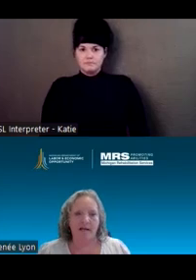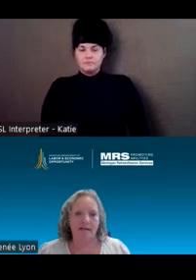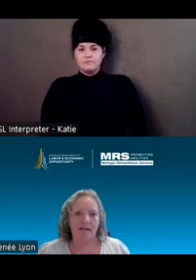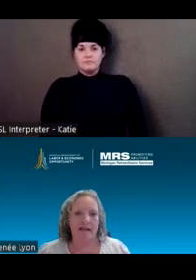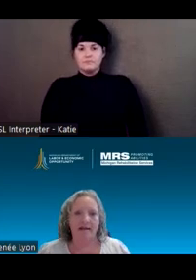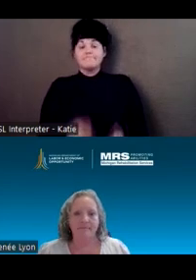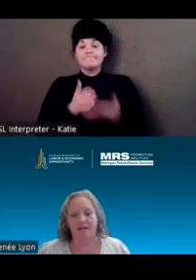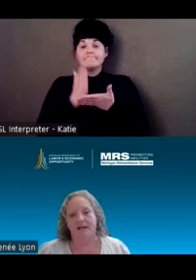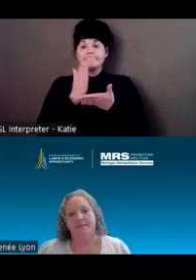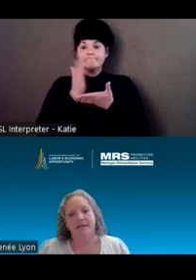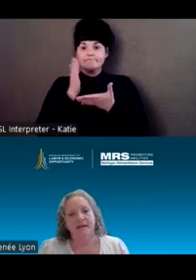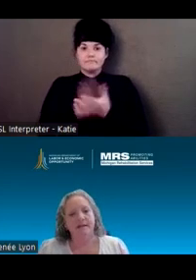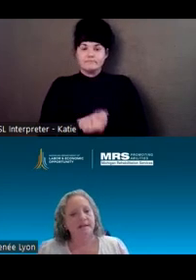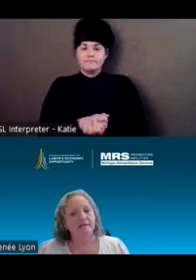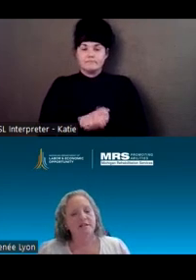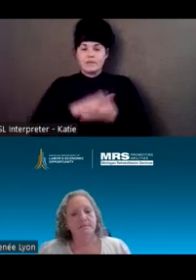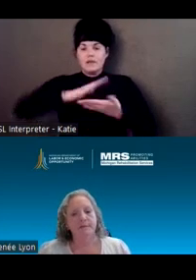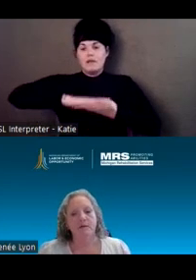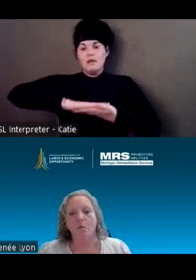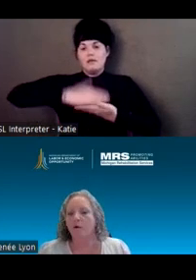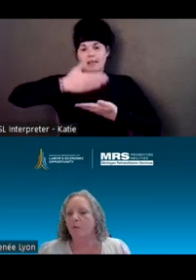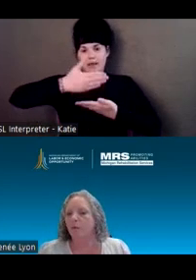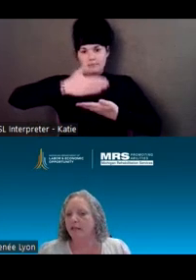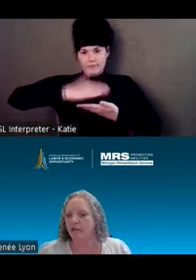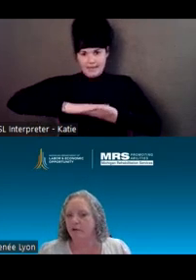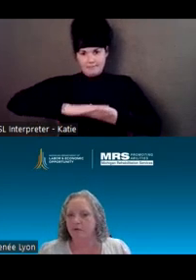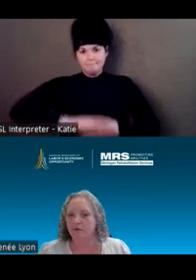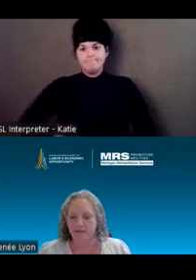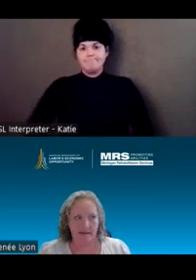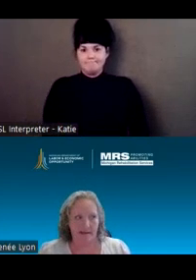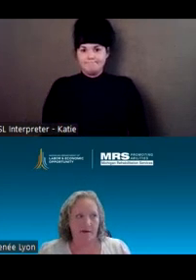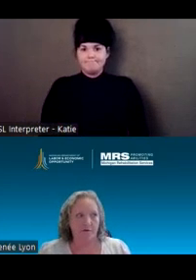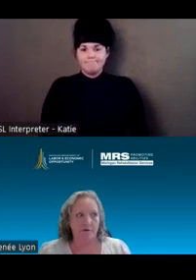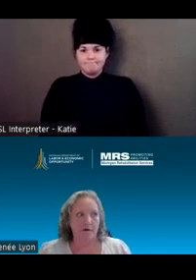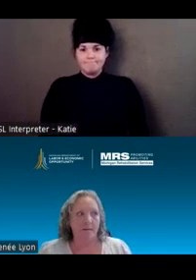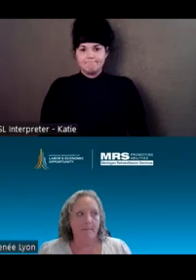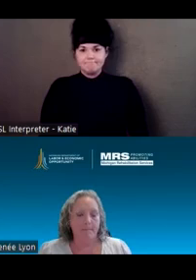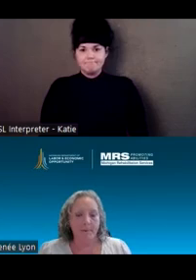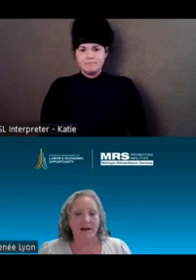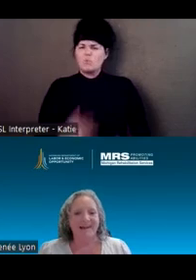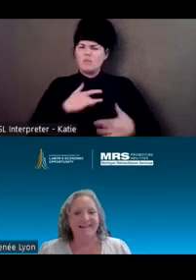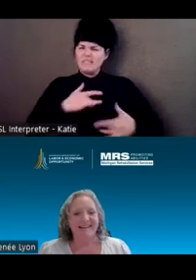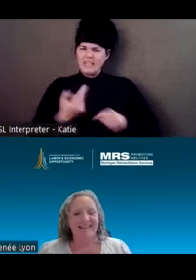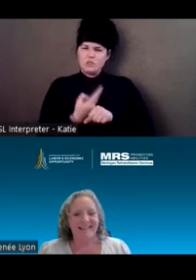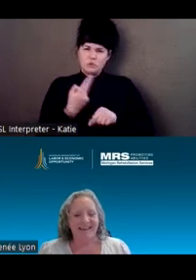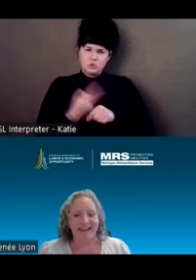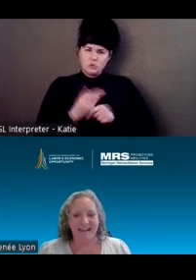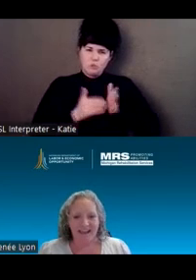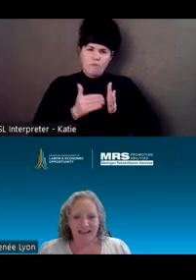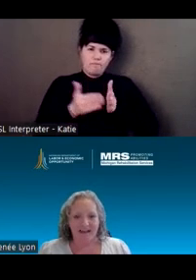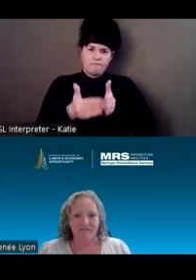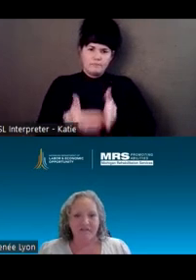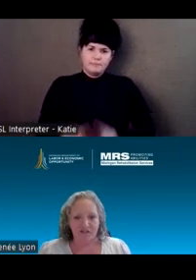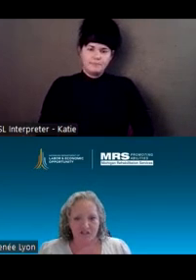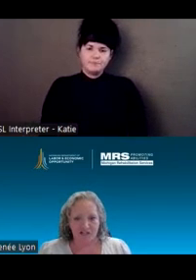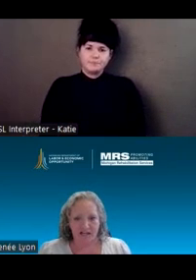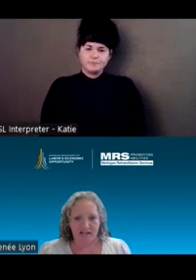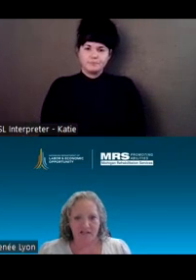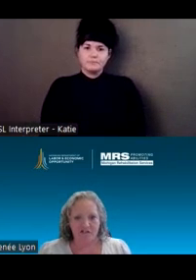All right, laptops. That tends to be what we use now, but they